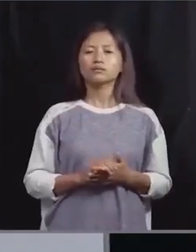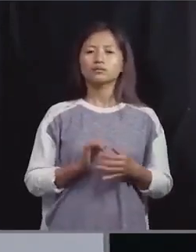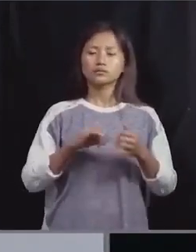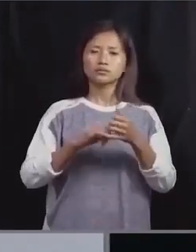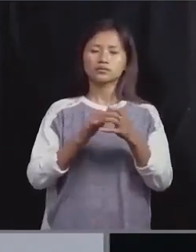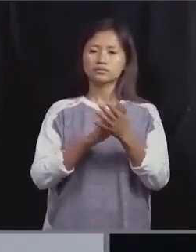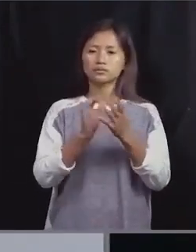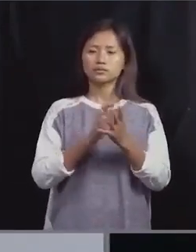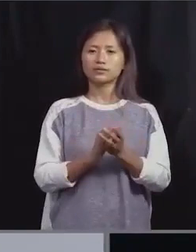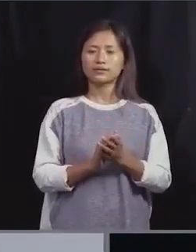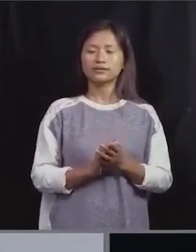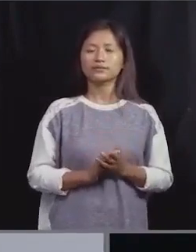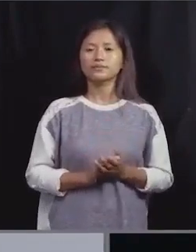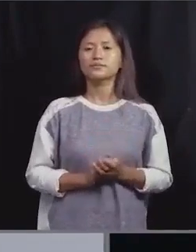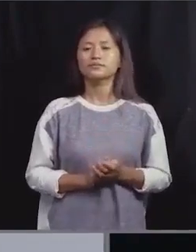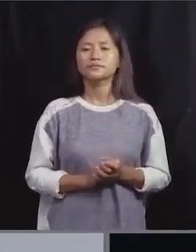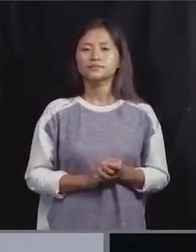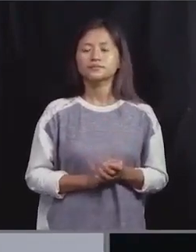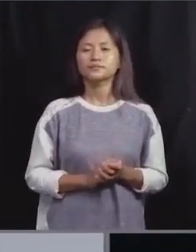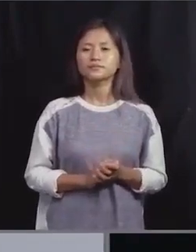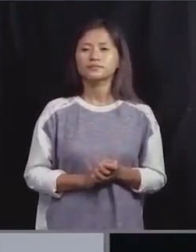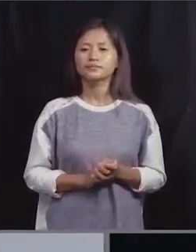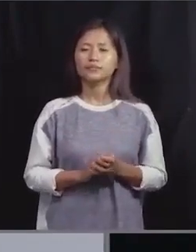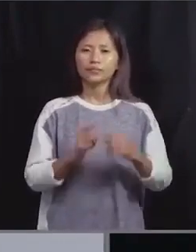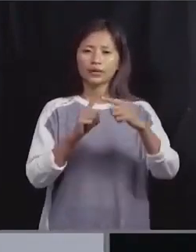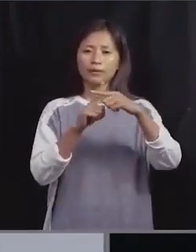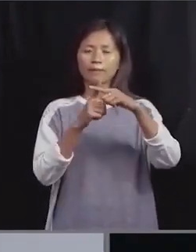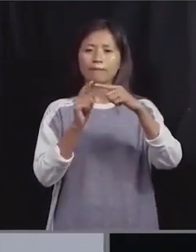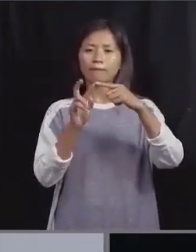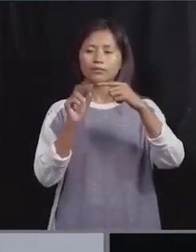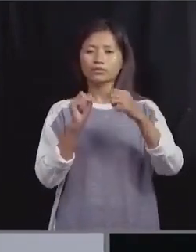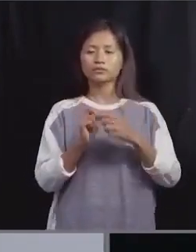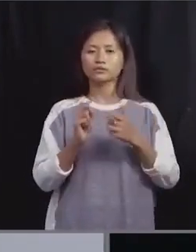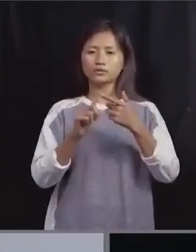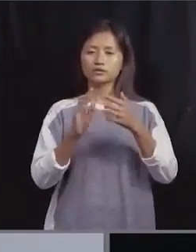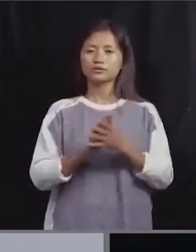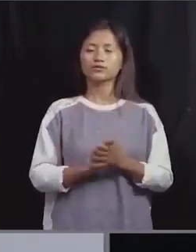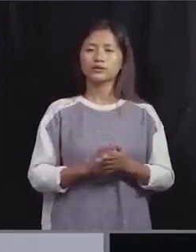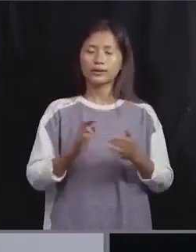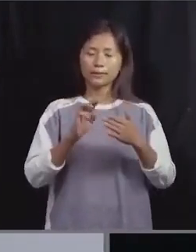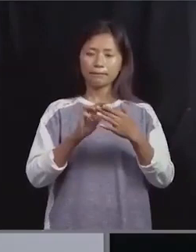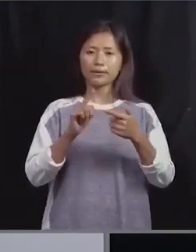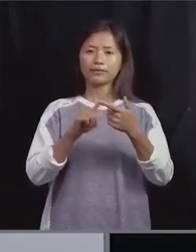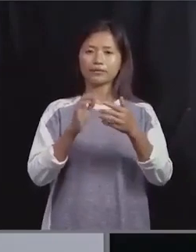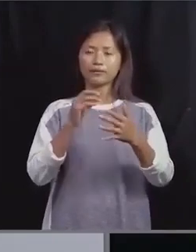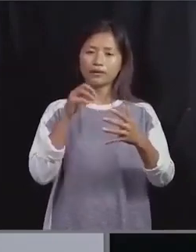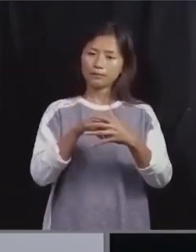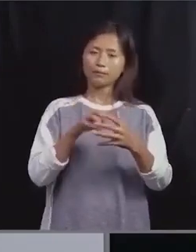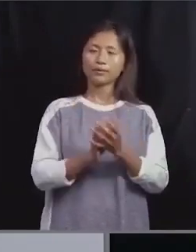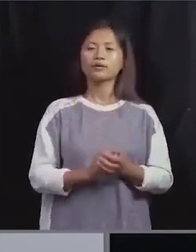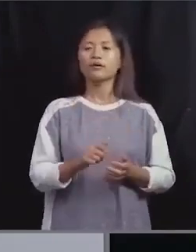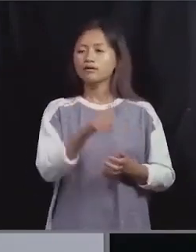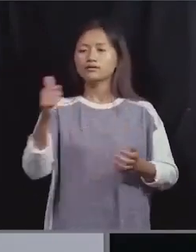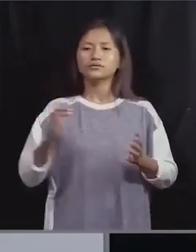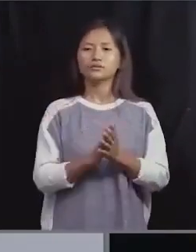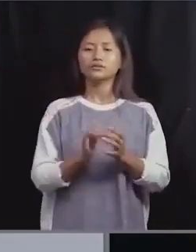rebellion failed, yet the positive impact or the merit of this Santhal rebellion was that